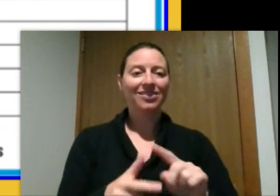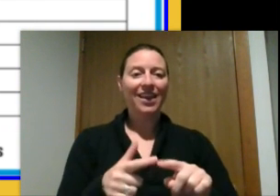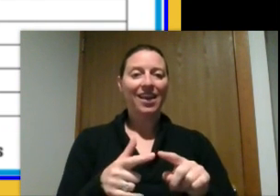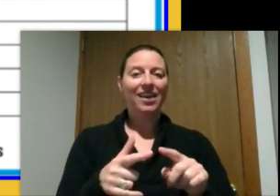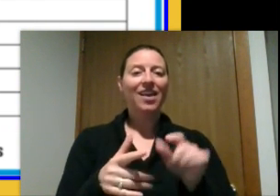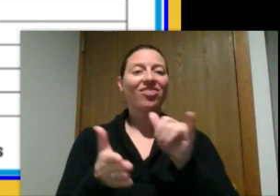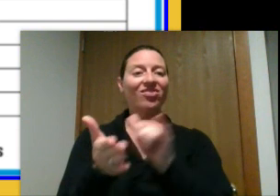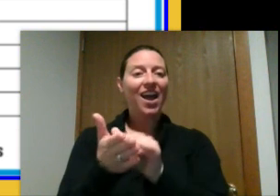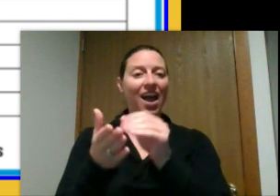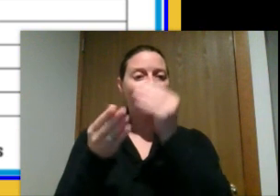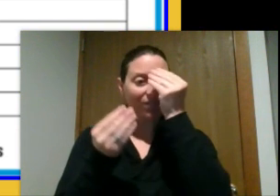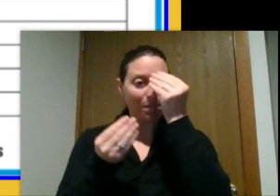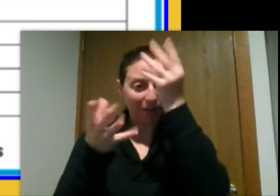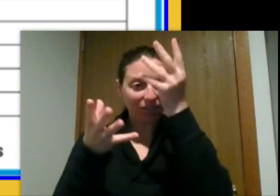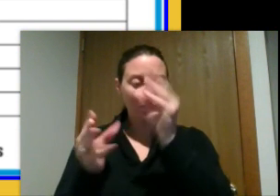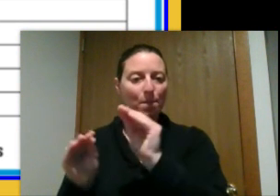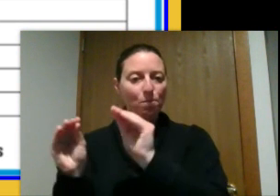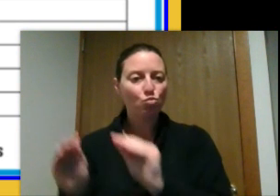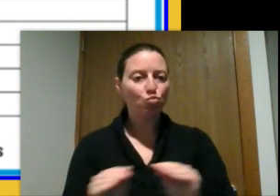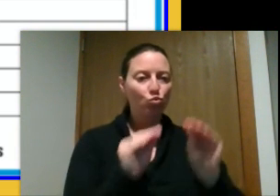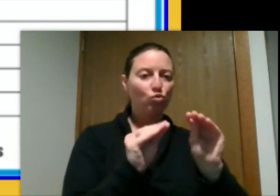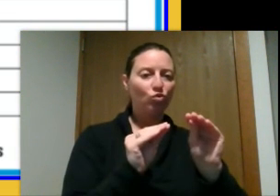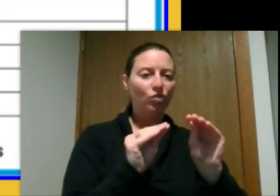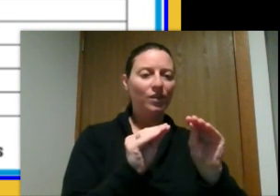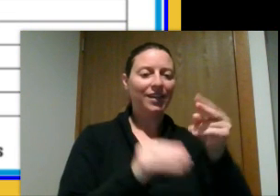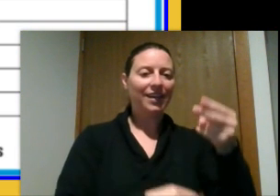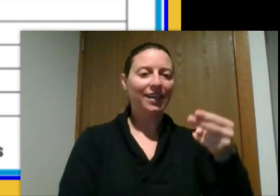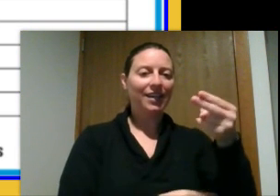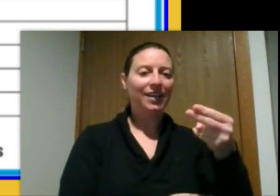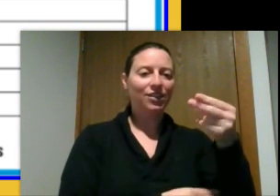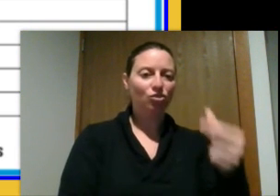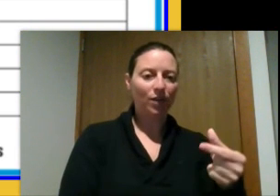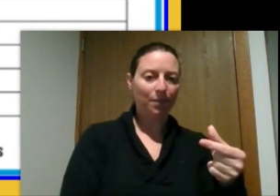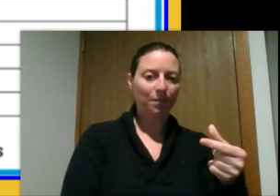your histogram. Label the intervals,